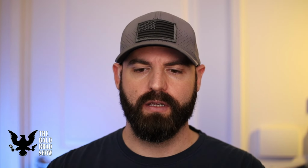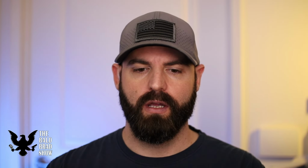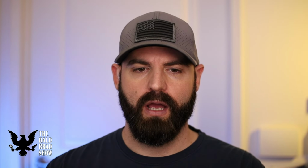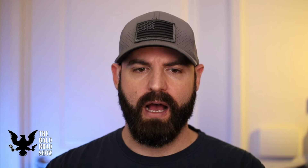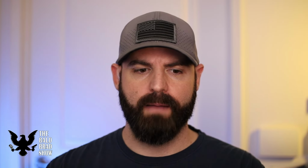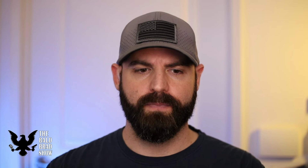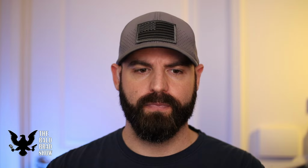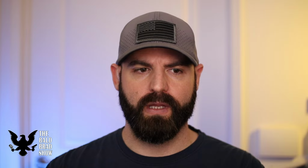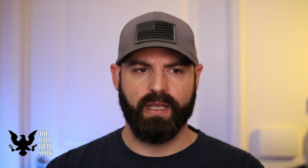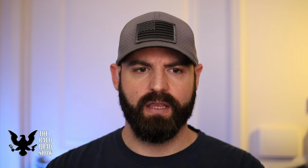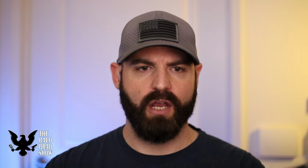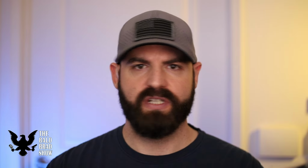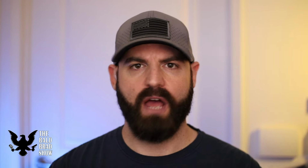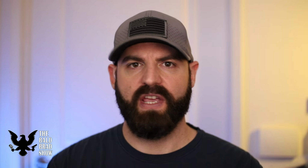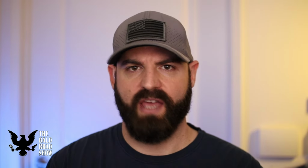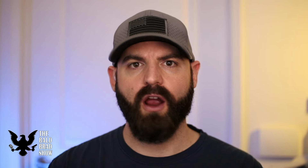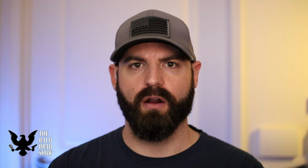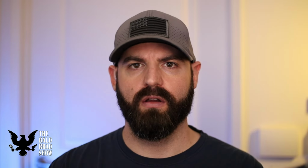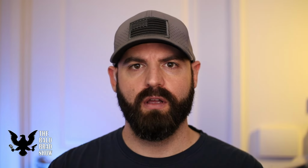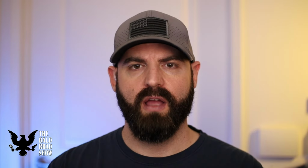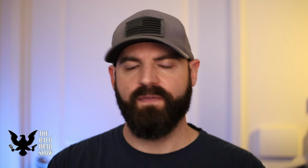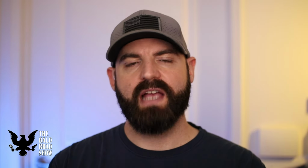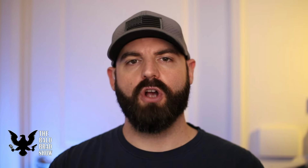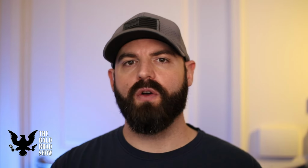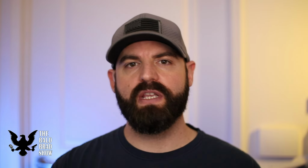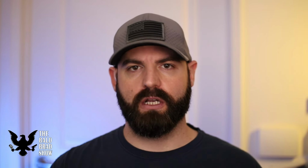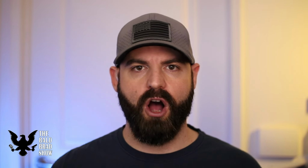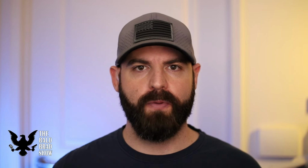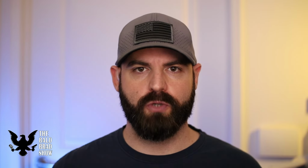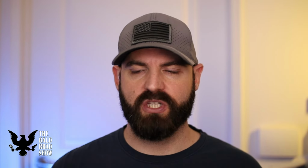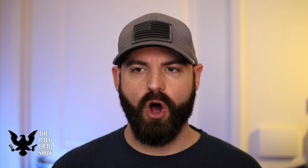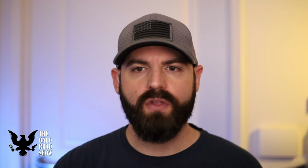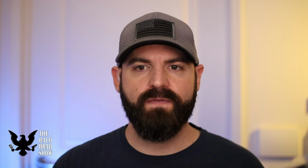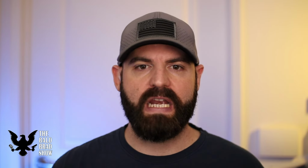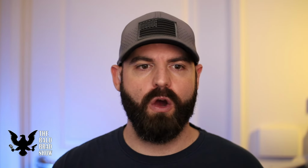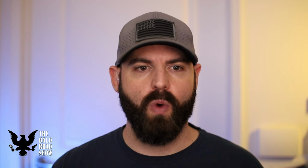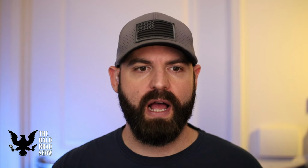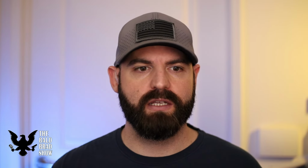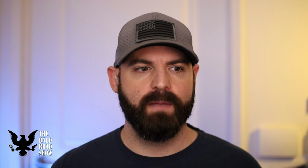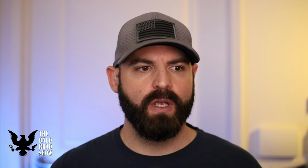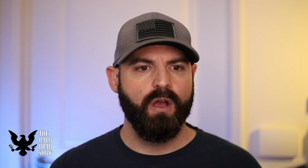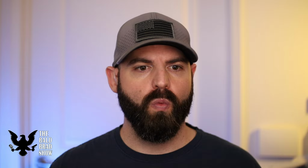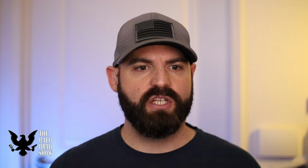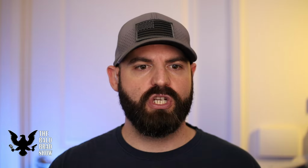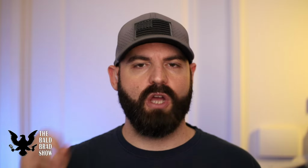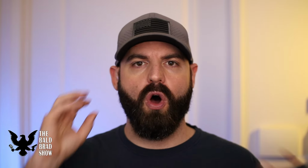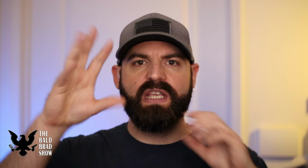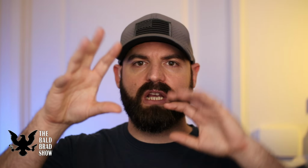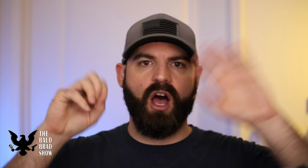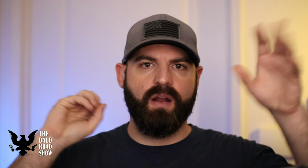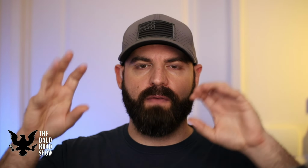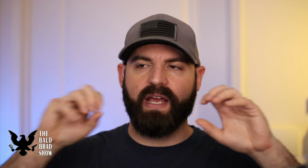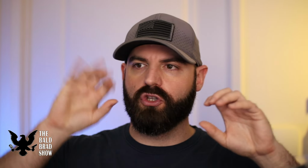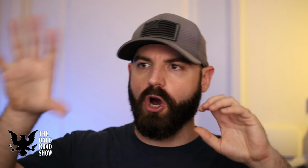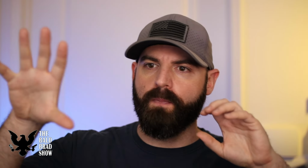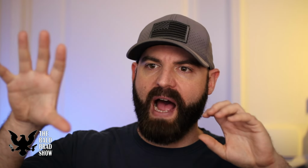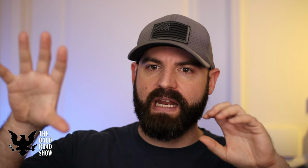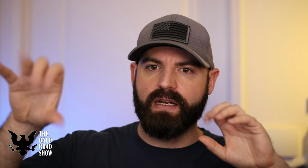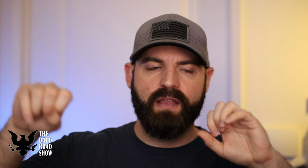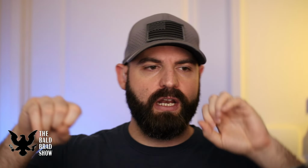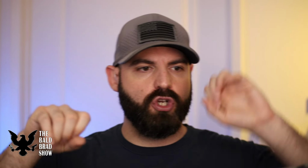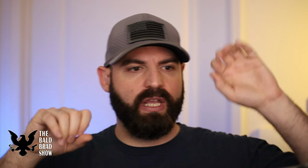guys, there's nothing there. If he has all these accomplishments, all the video was just all these cut up of like